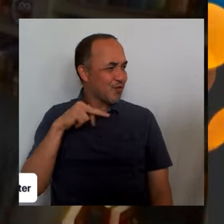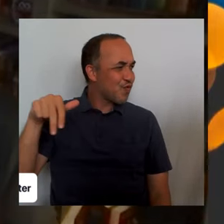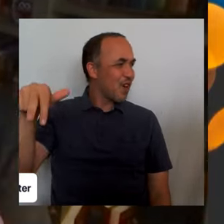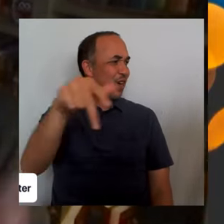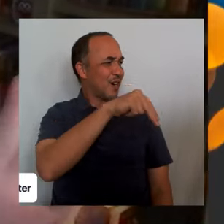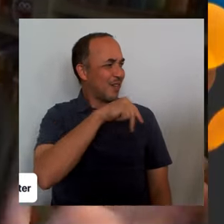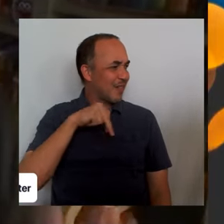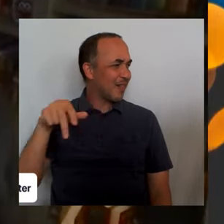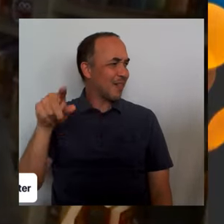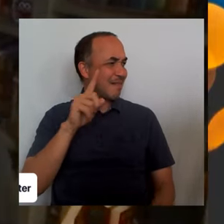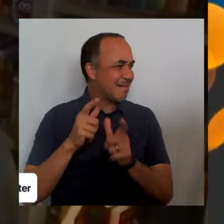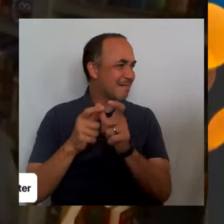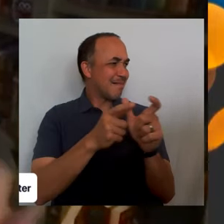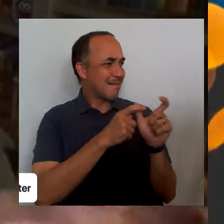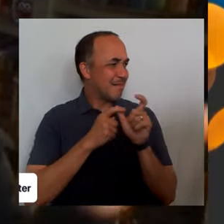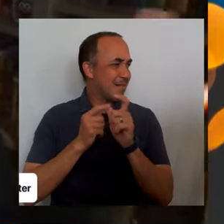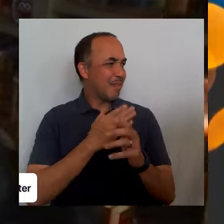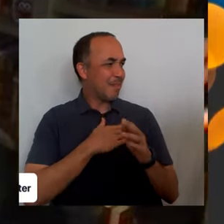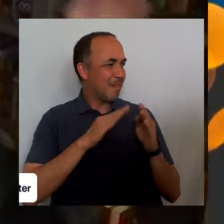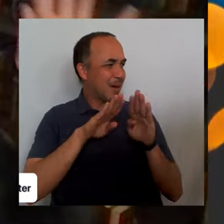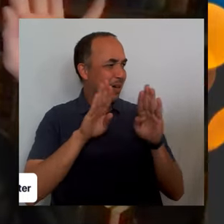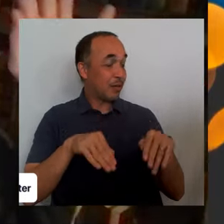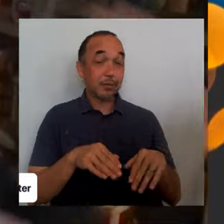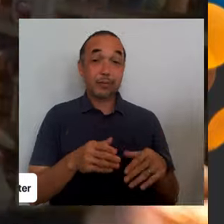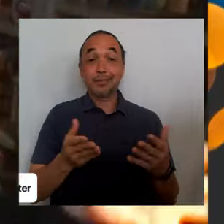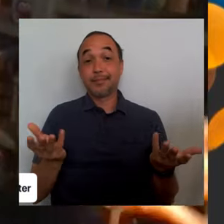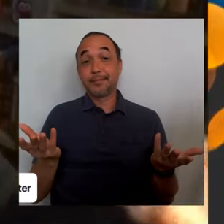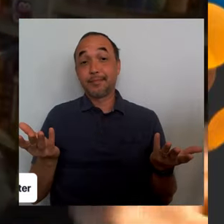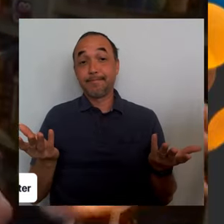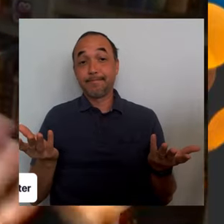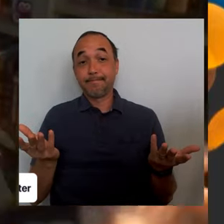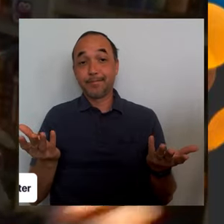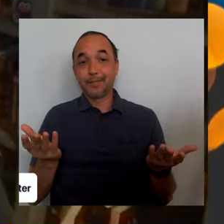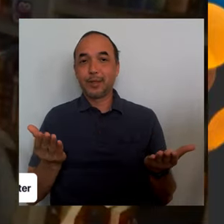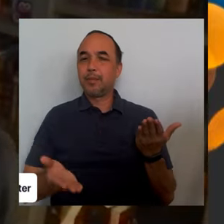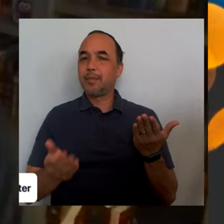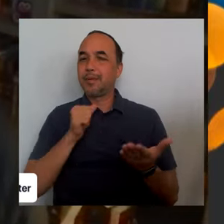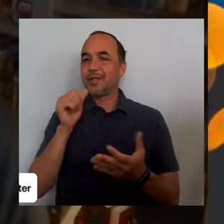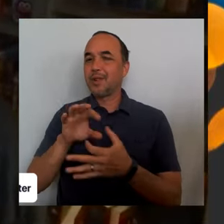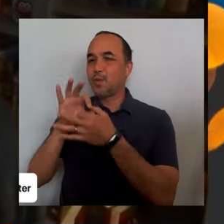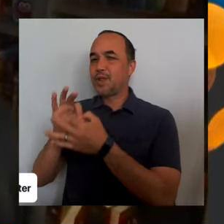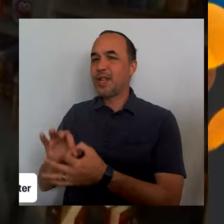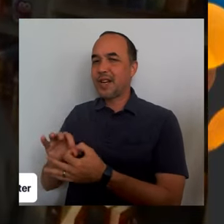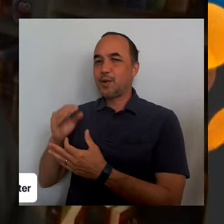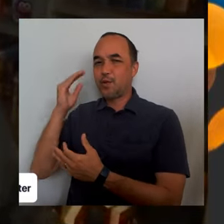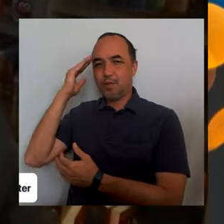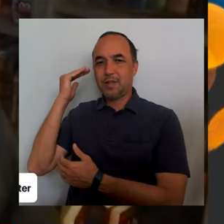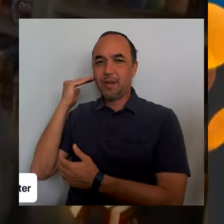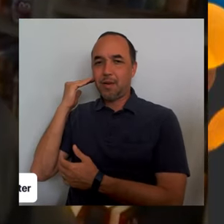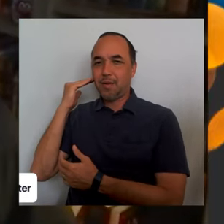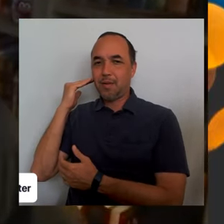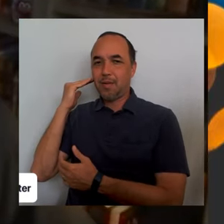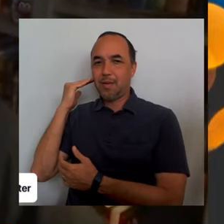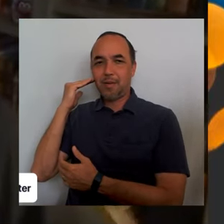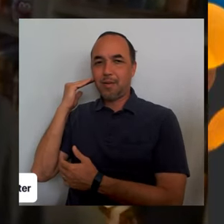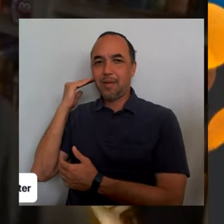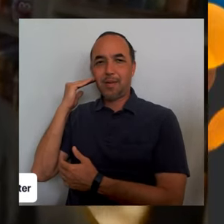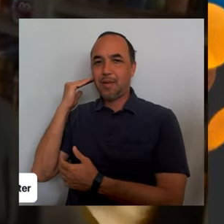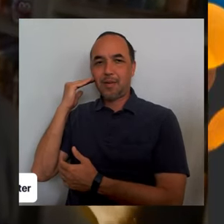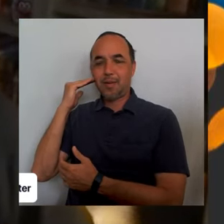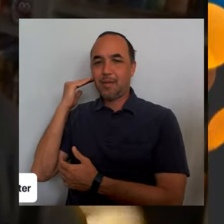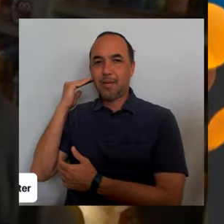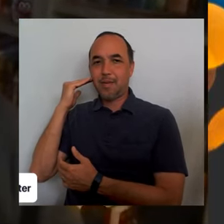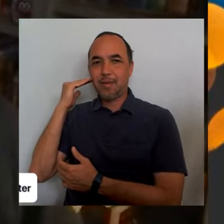But that's what makes me question that maybe it wasn't anything related to that, because I feel like if you have a